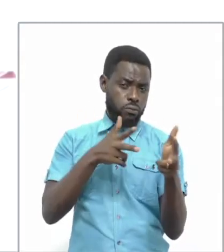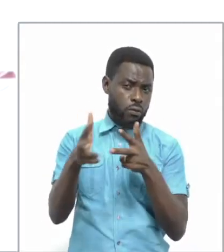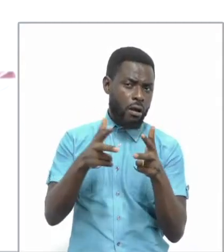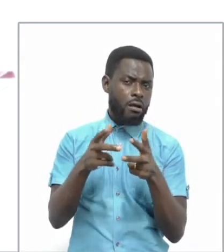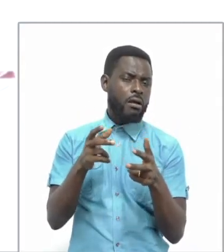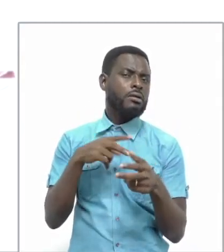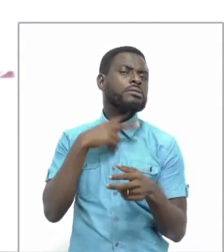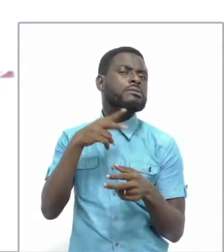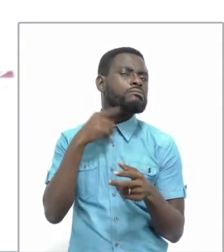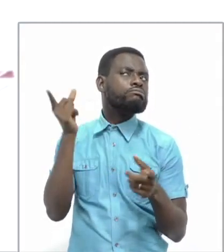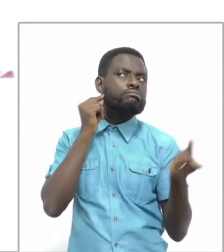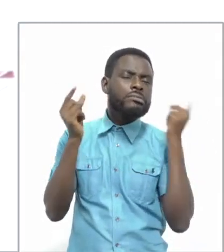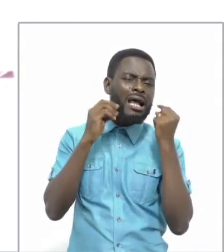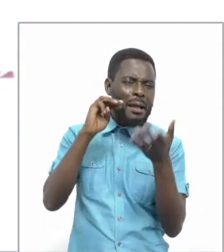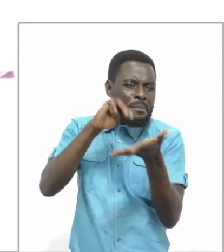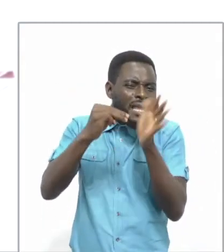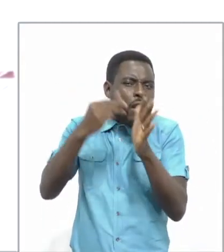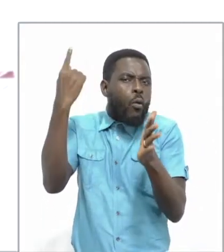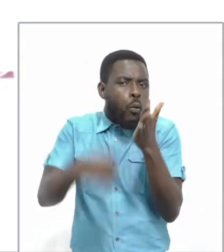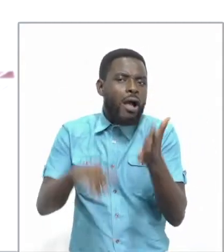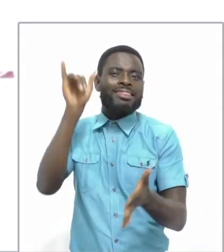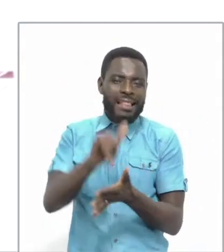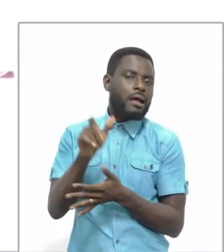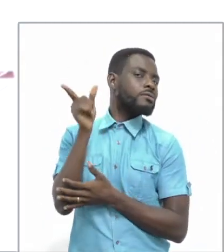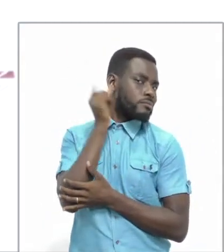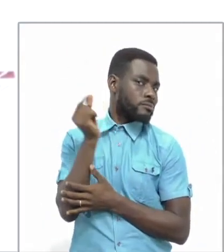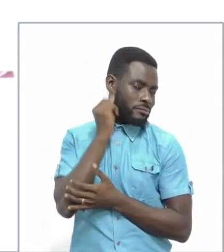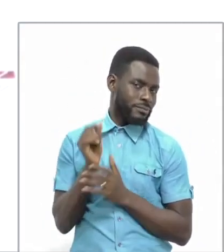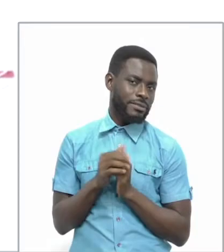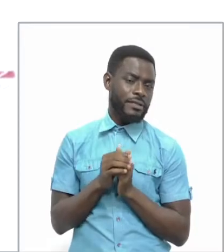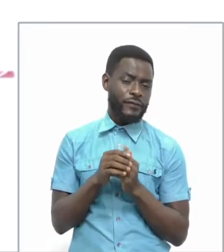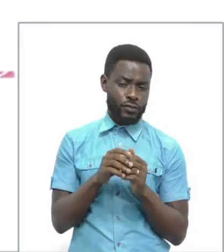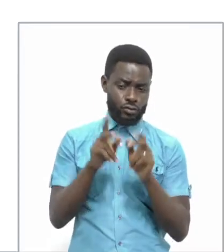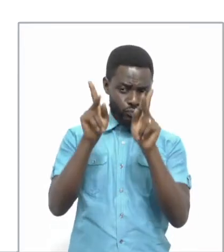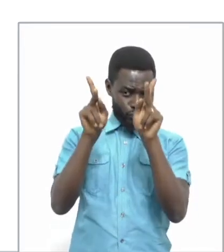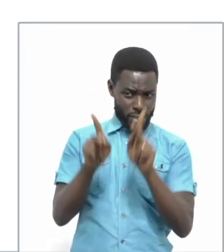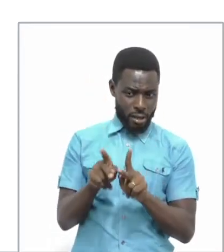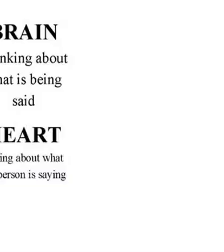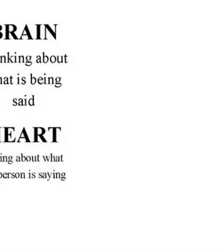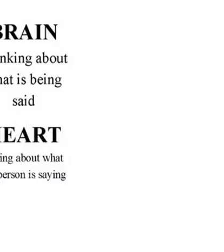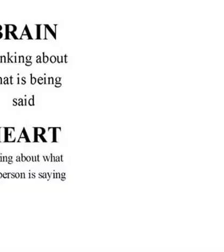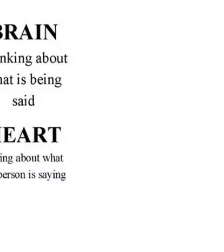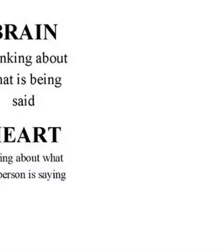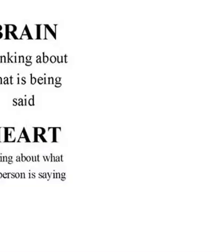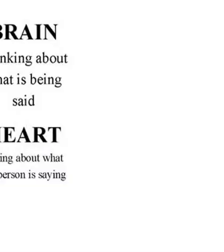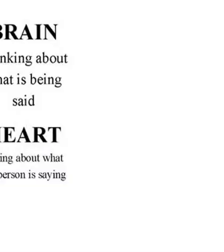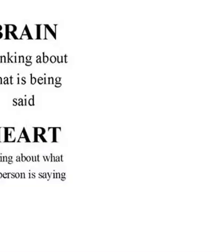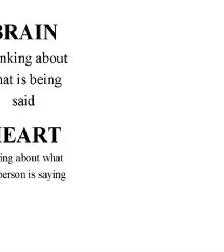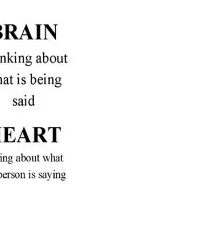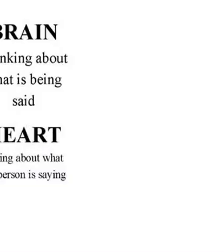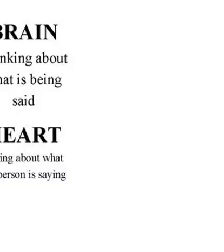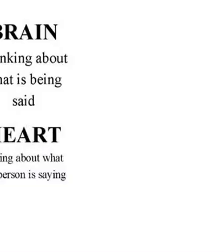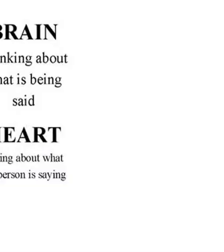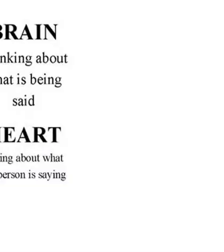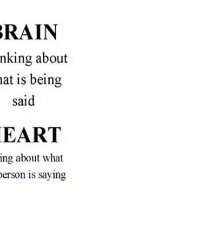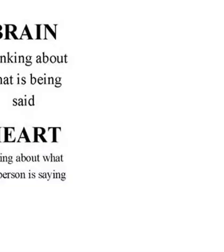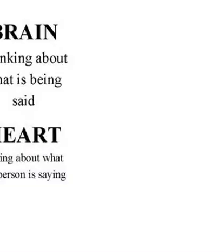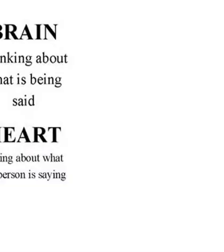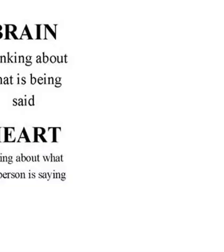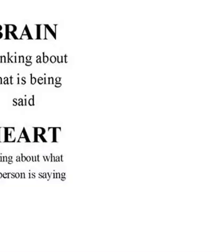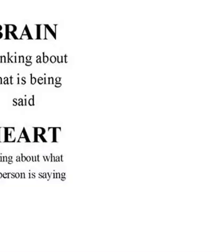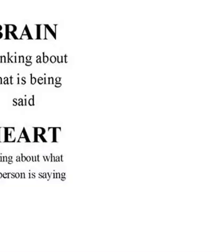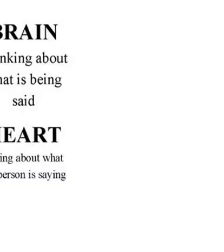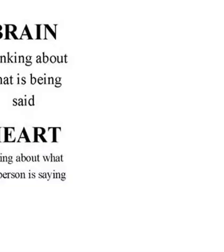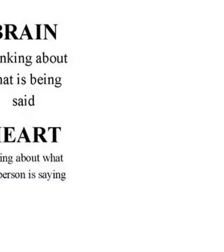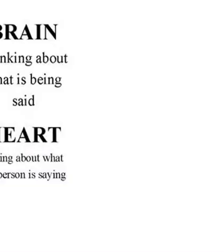interpret, mean to you? So as you hear the the footsteps coming, is it a